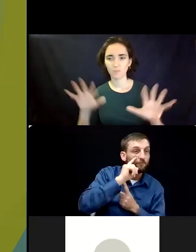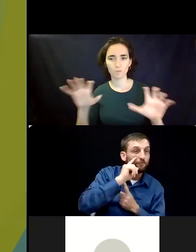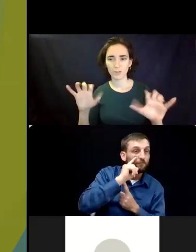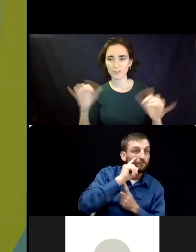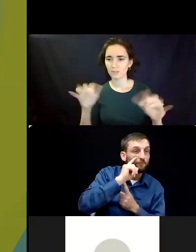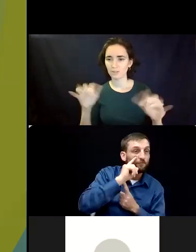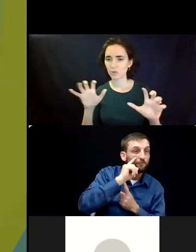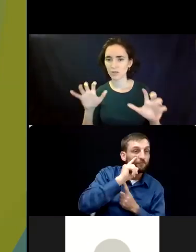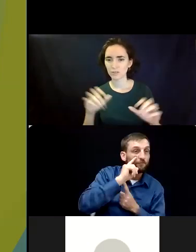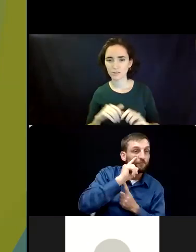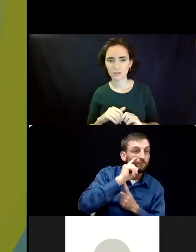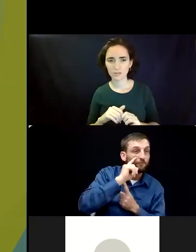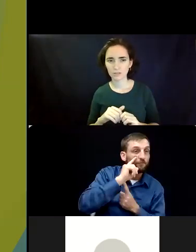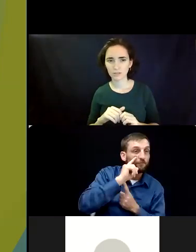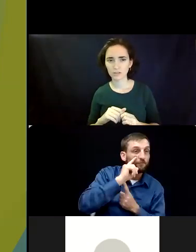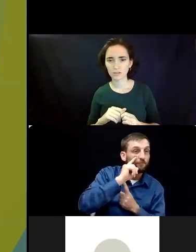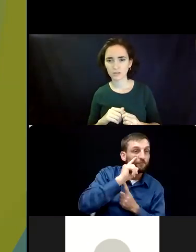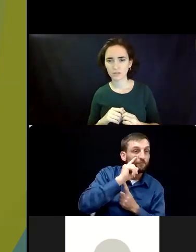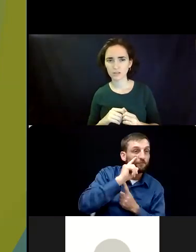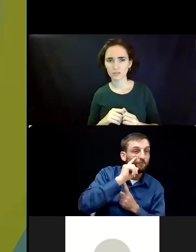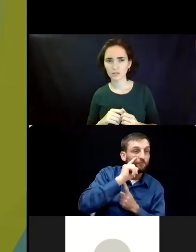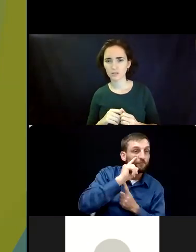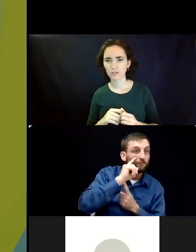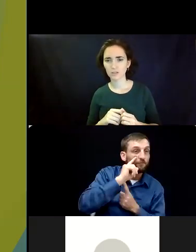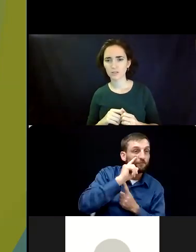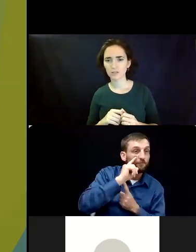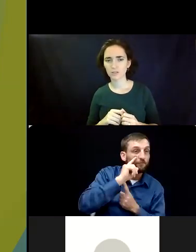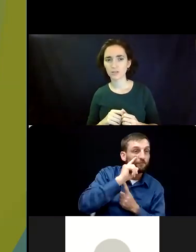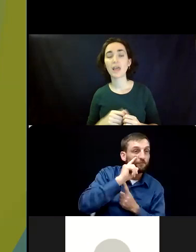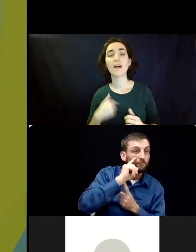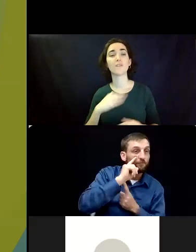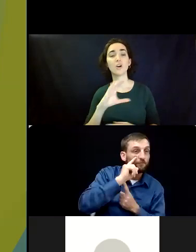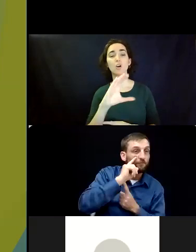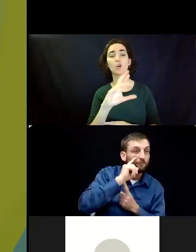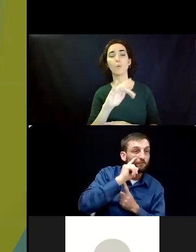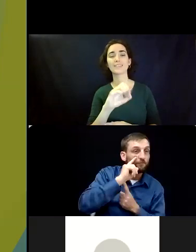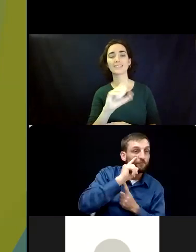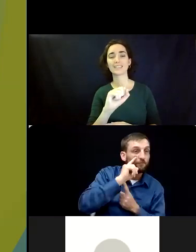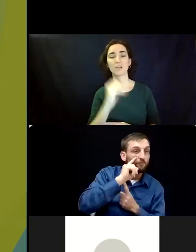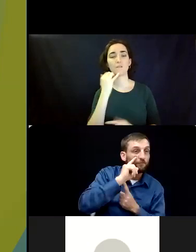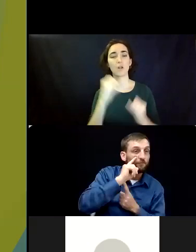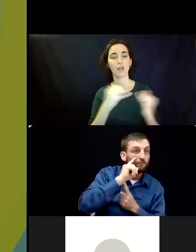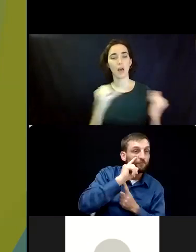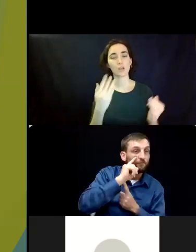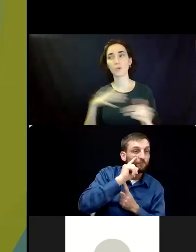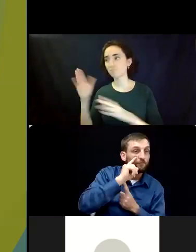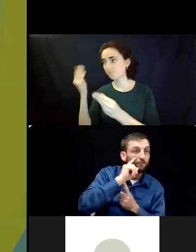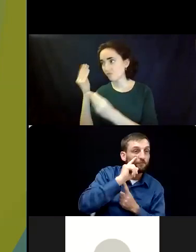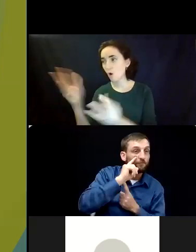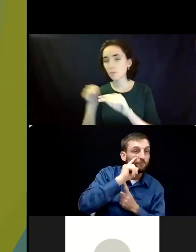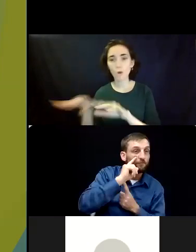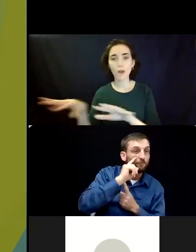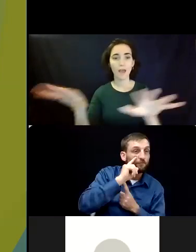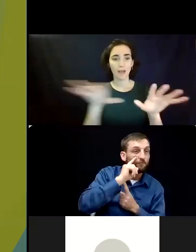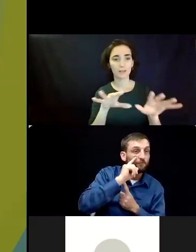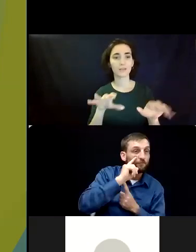There is a crisis text line now that we are helping to spread the word about. And I provided that information as well